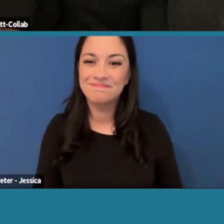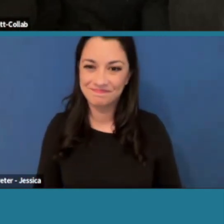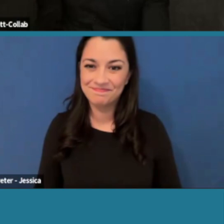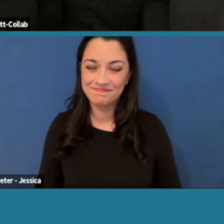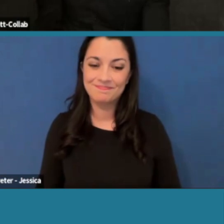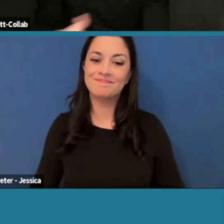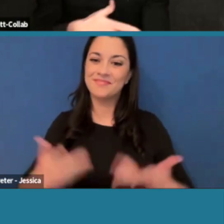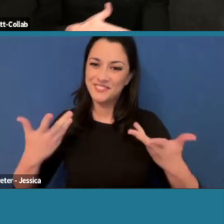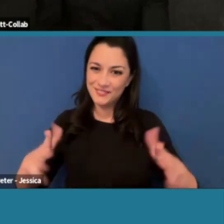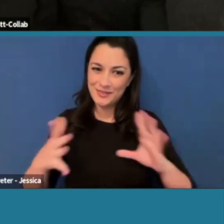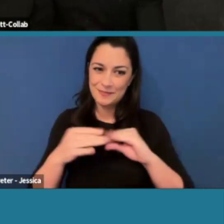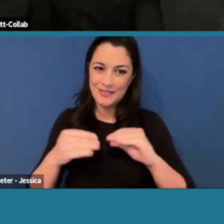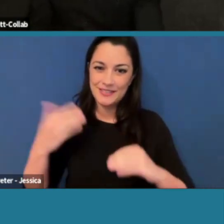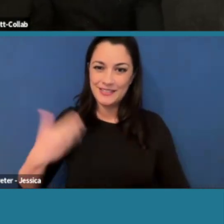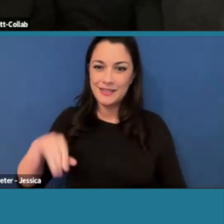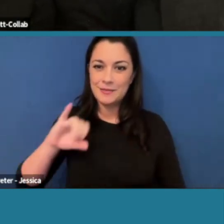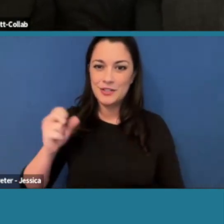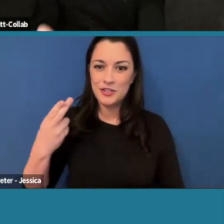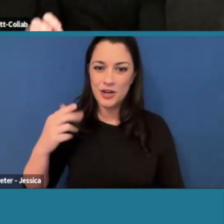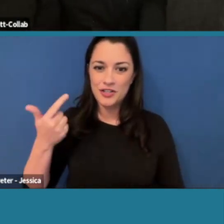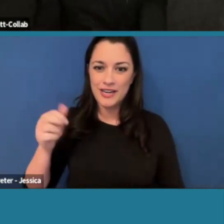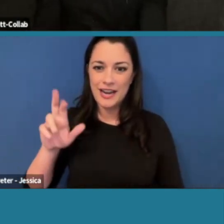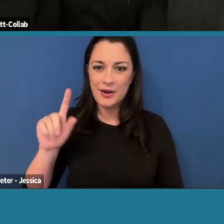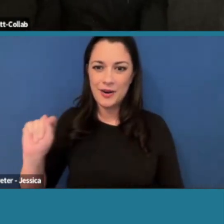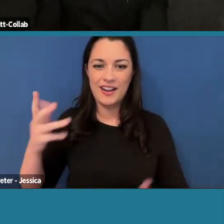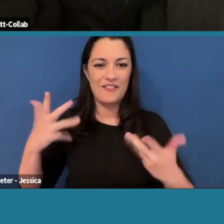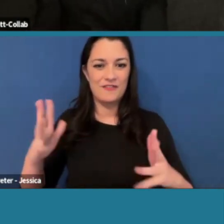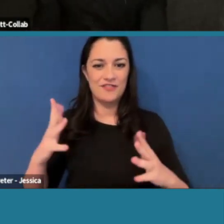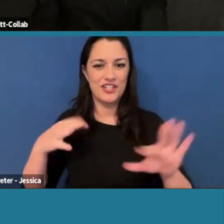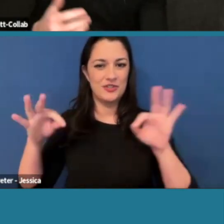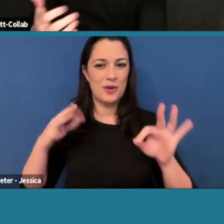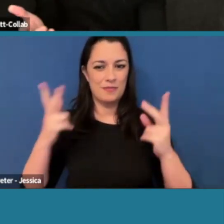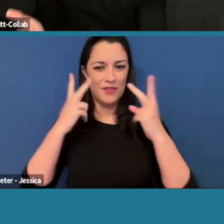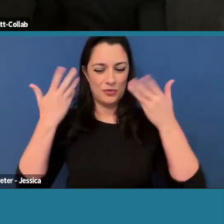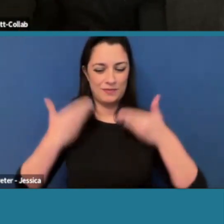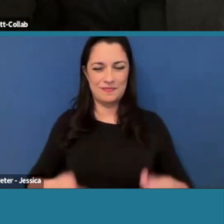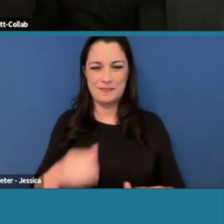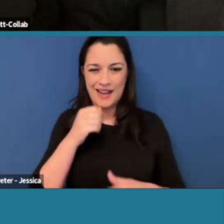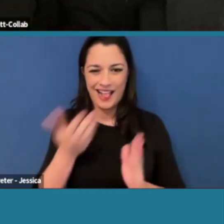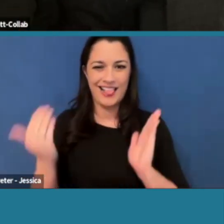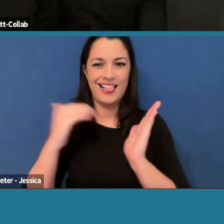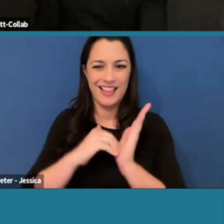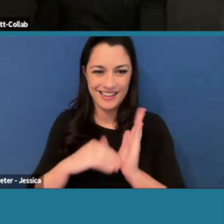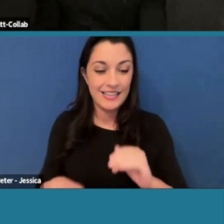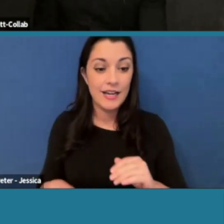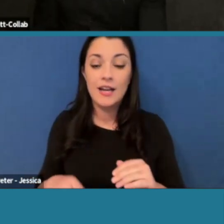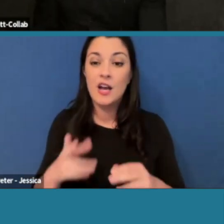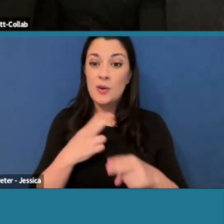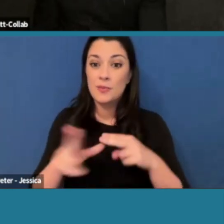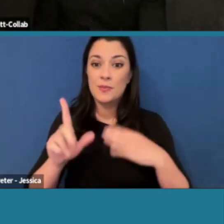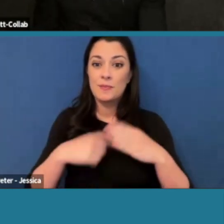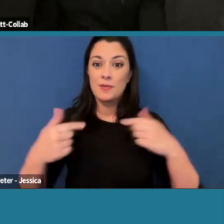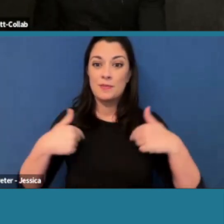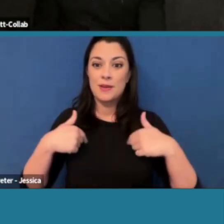As mentioned, my name is Josh Garrett. I've given my visual description, so I won't bother you with that again. Quickly about me, I am the CEO